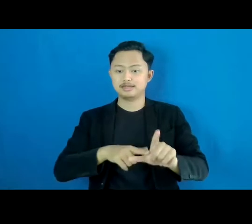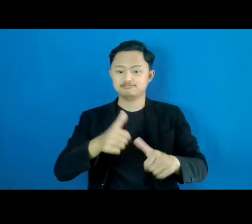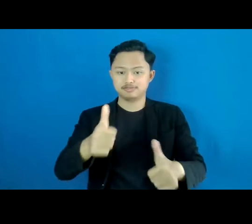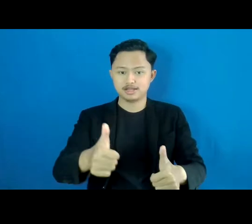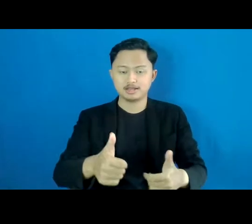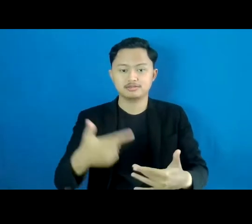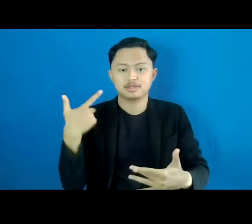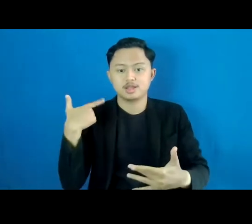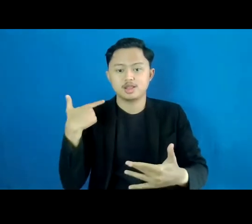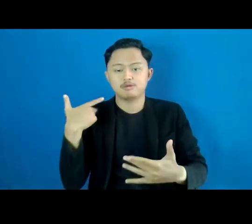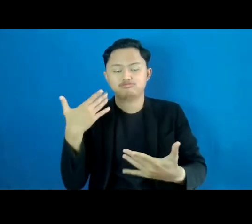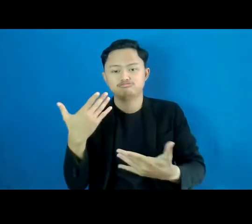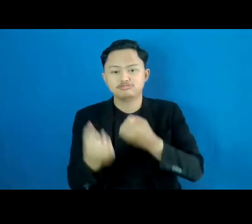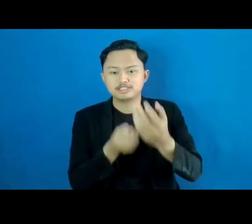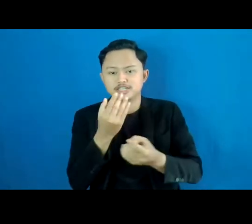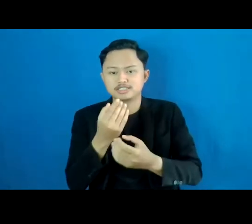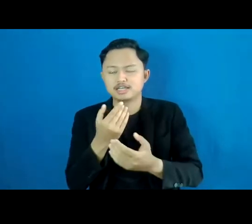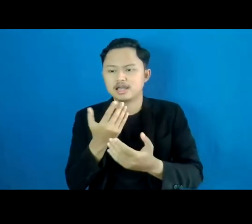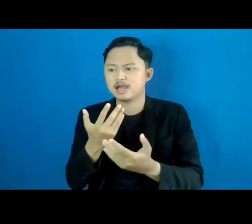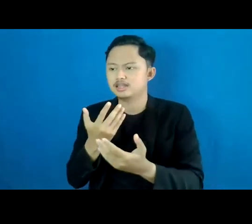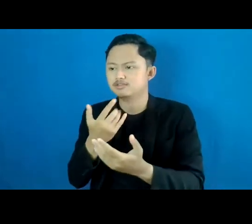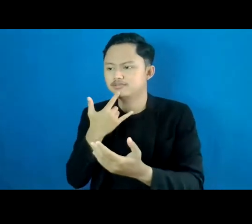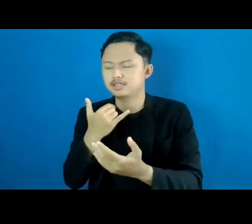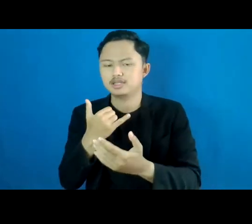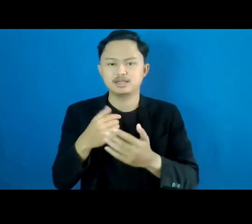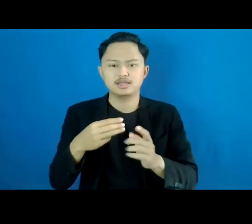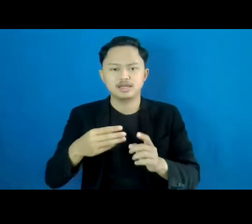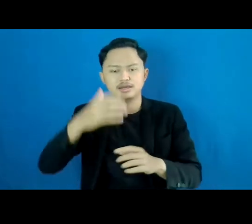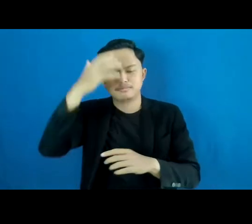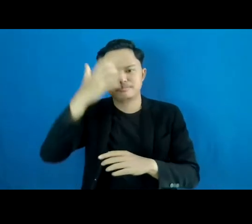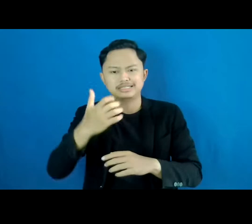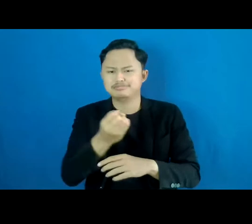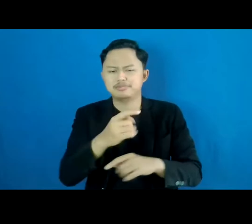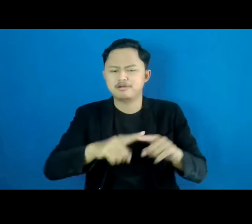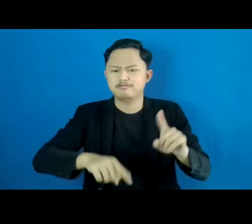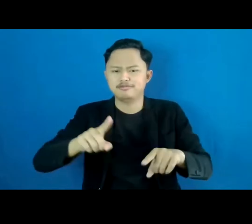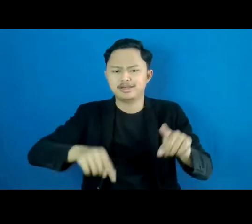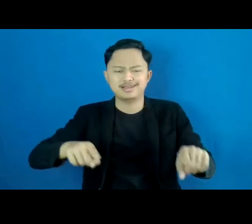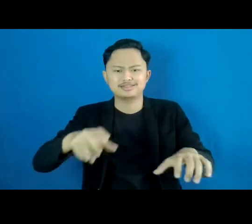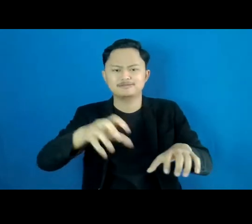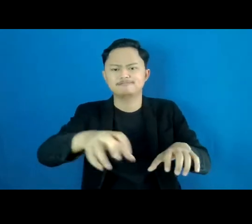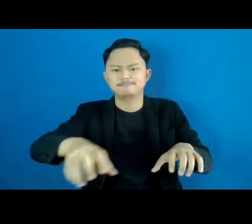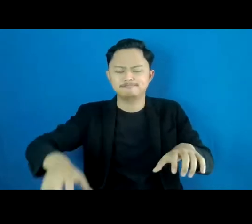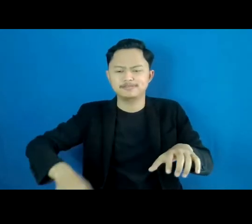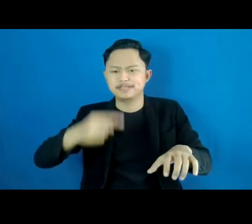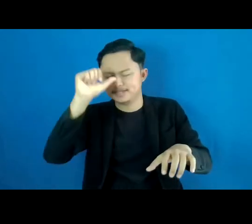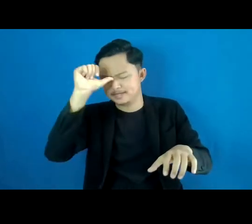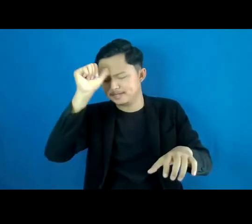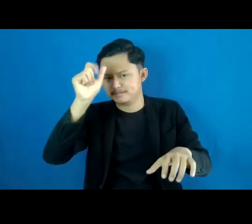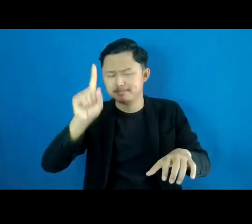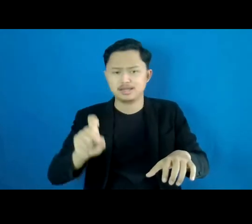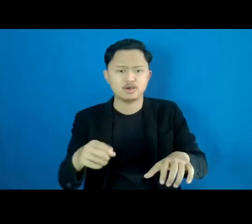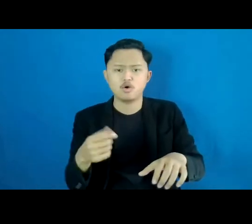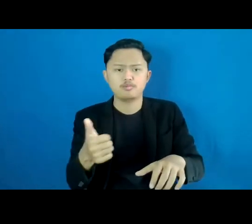have already deployed electric buses in various about 40 STUs in India. So what has